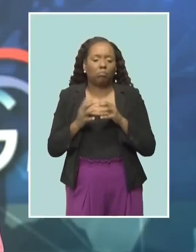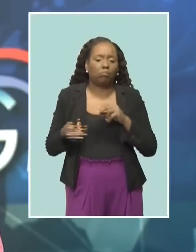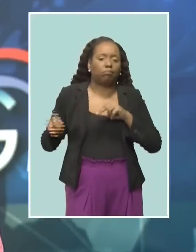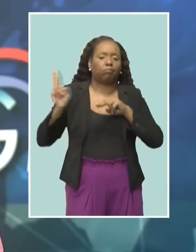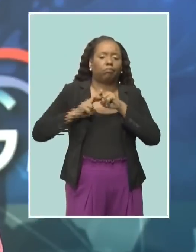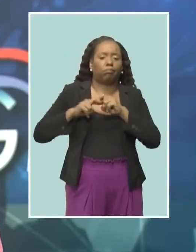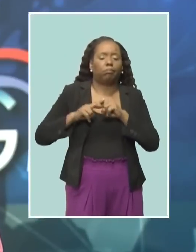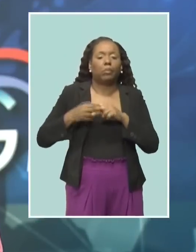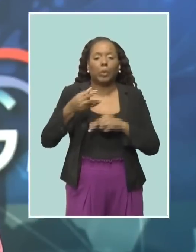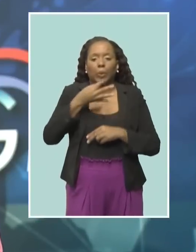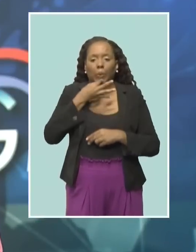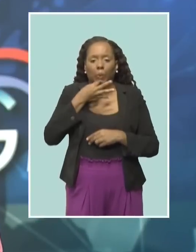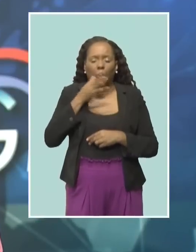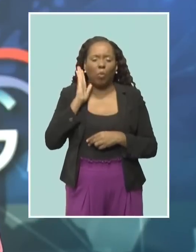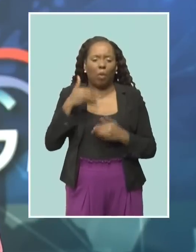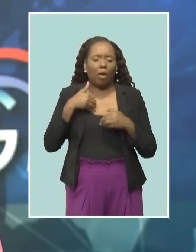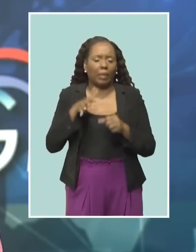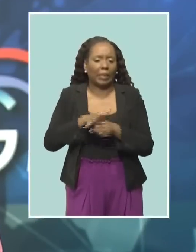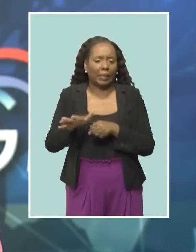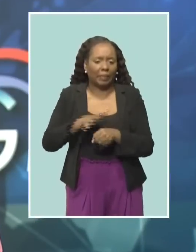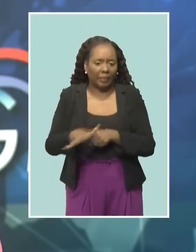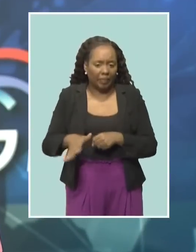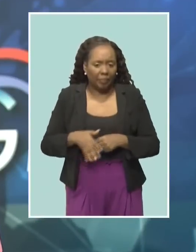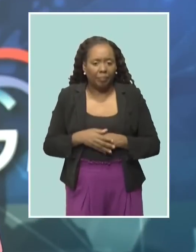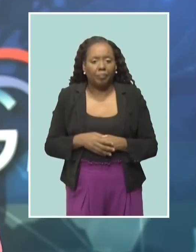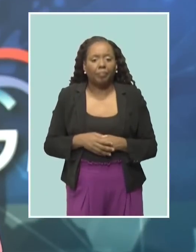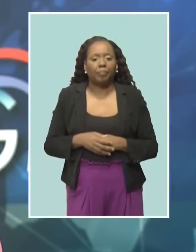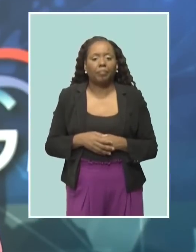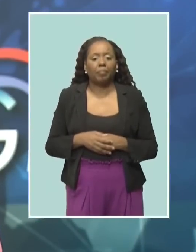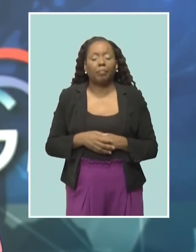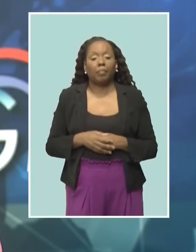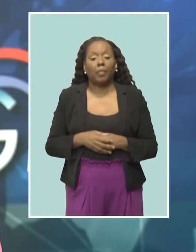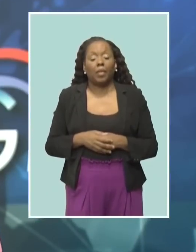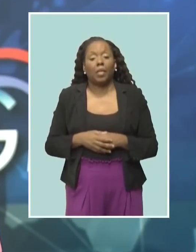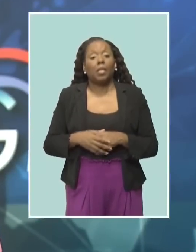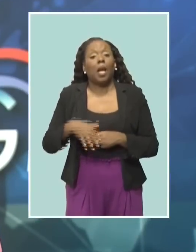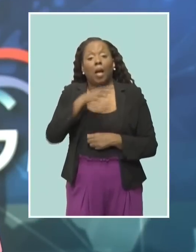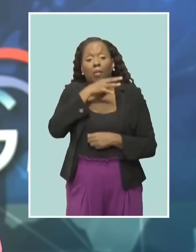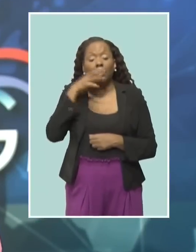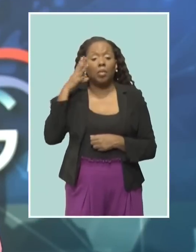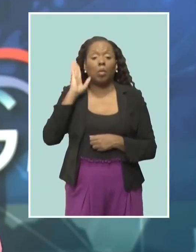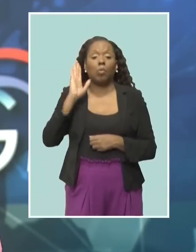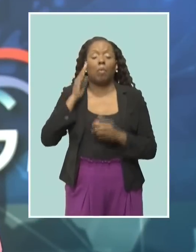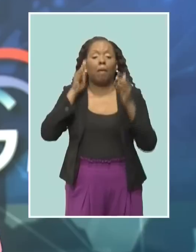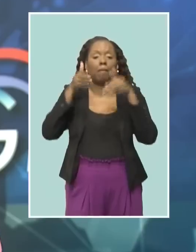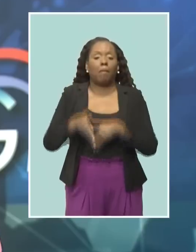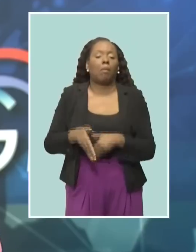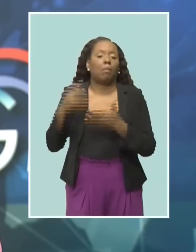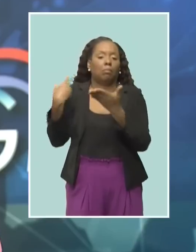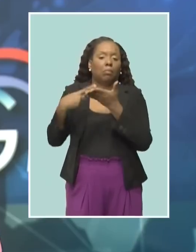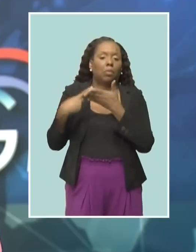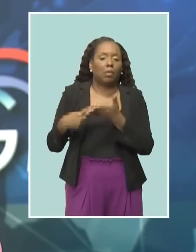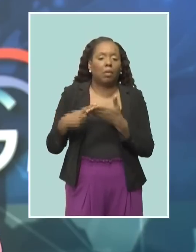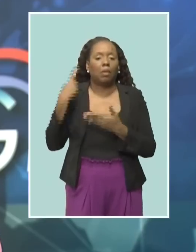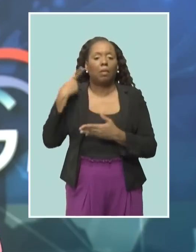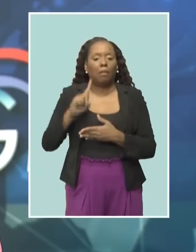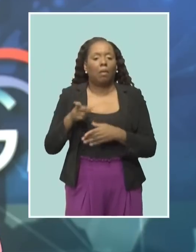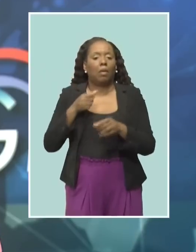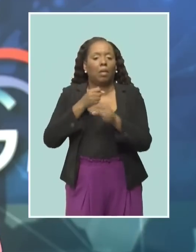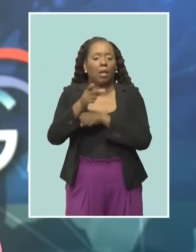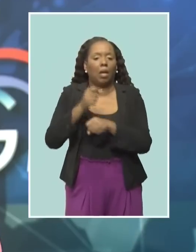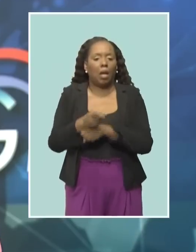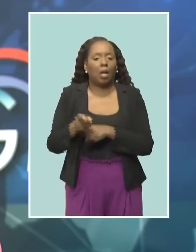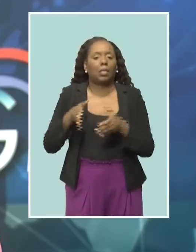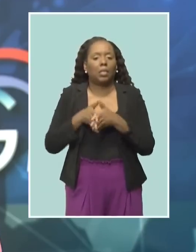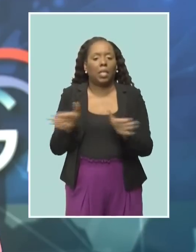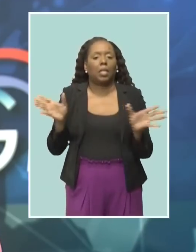The state of agriculture in Barbados is expected to occupy the attention of industry officials at the annual general meeting of the Barbados